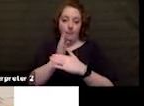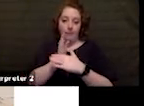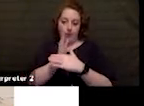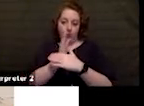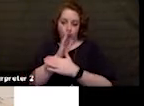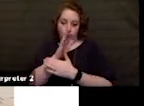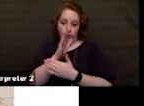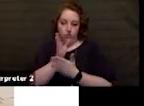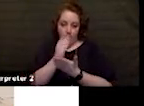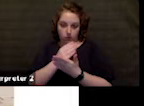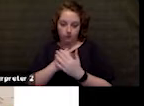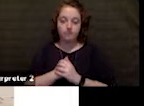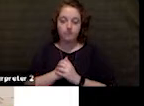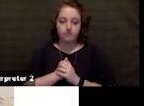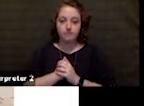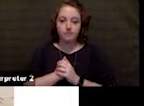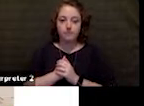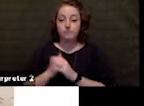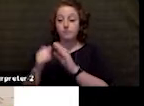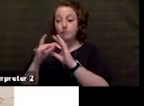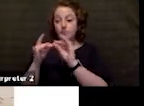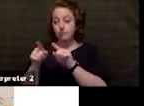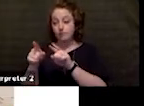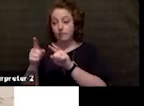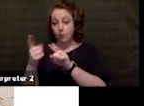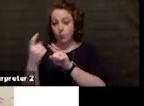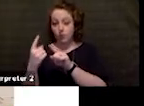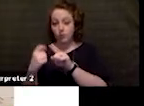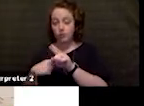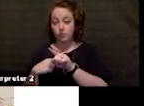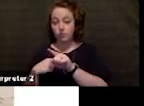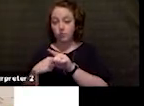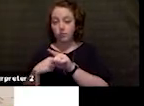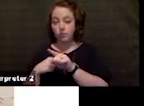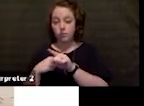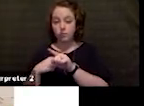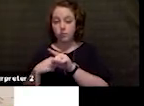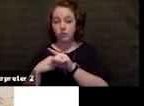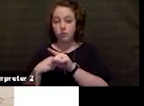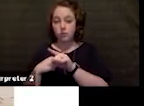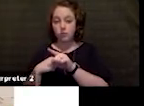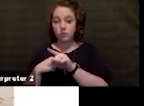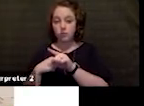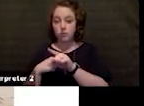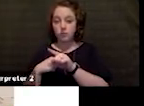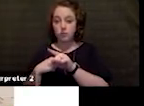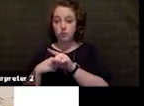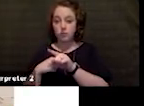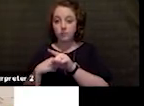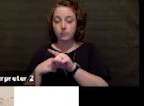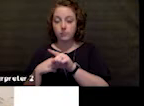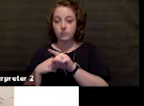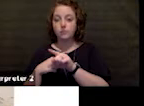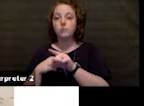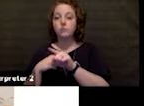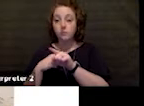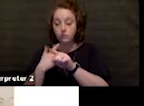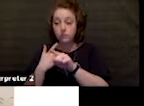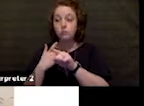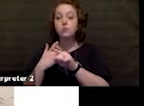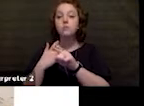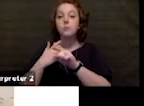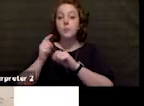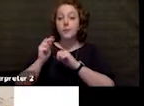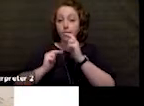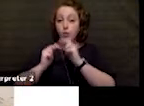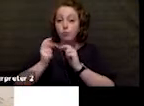across in the first one I saw is with recent significant increases in construction costs, are